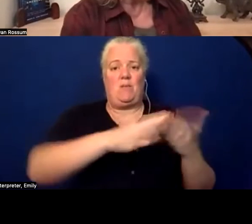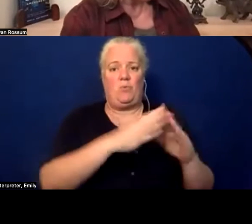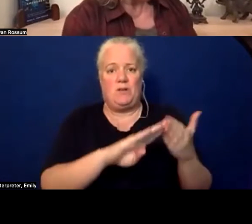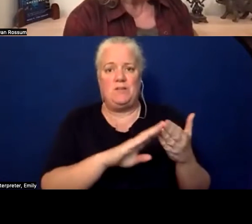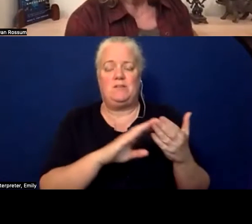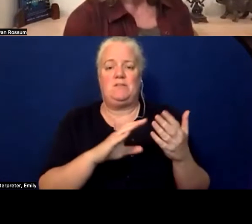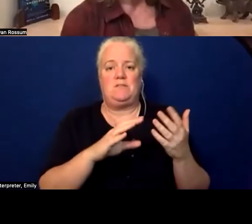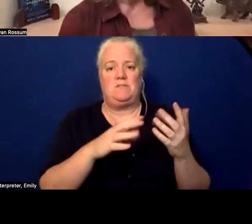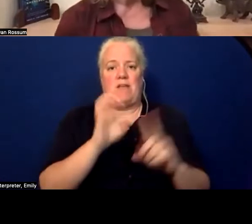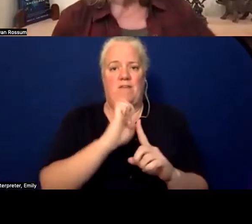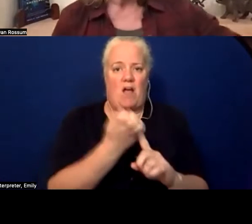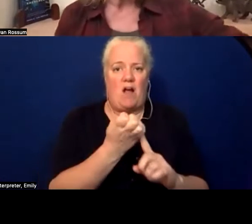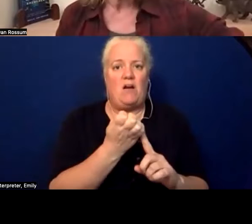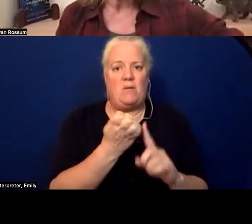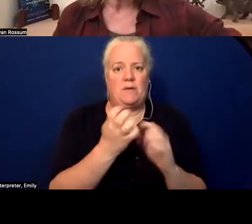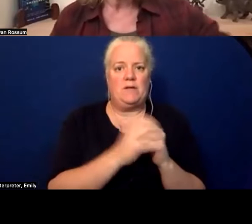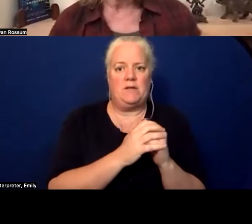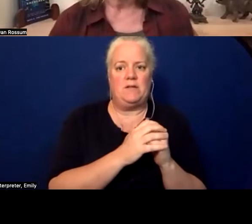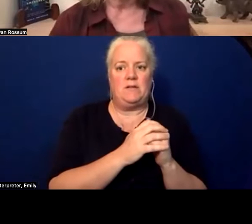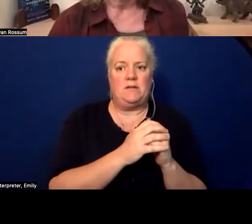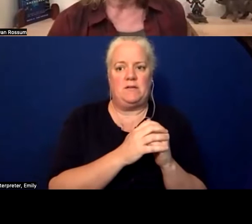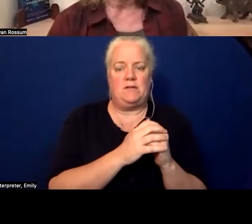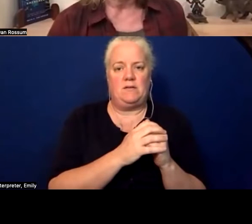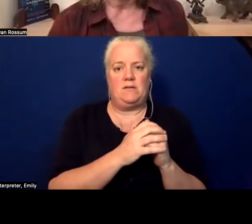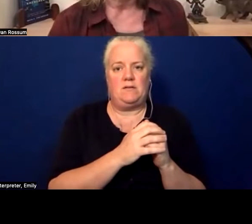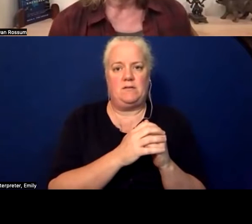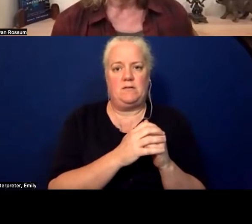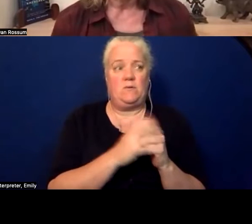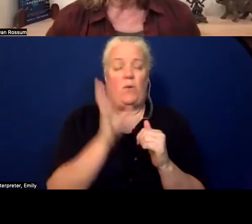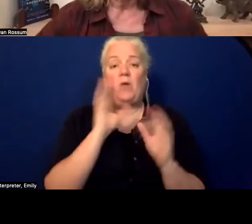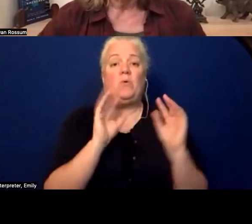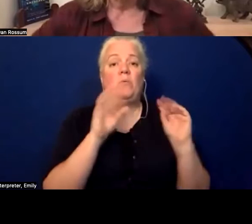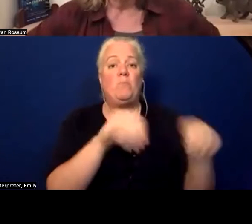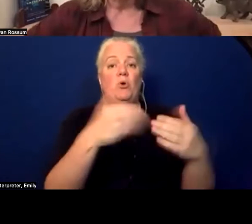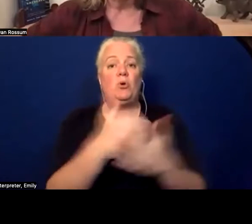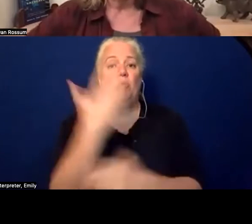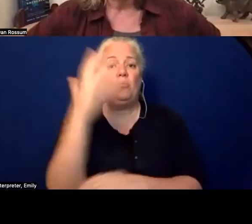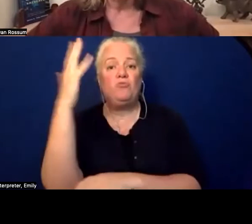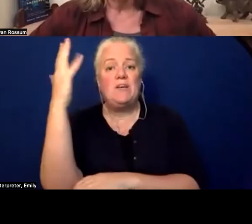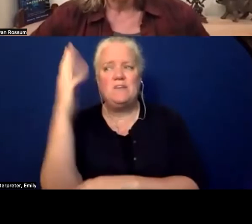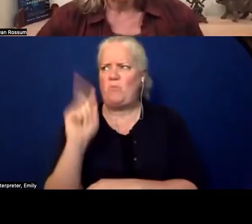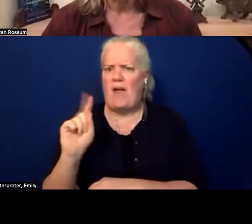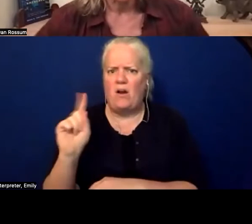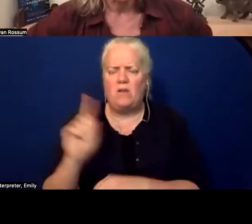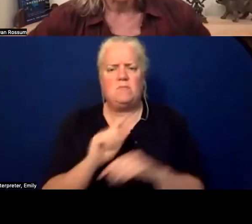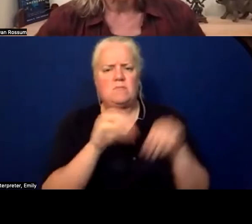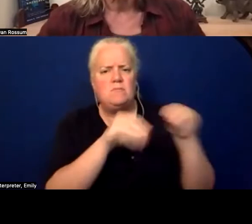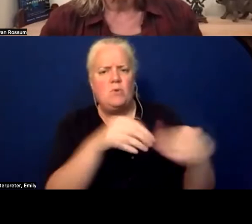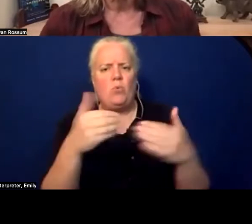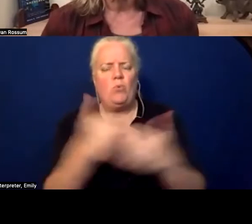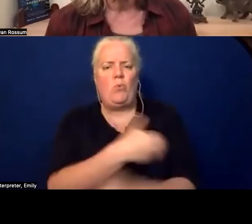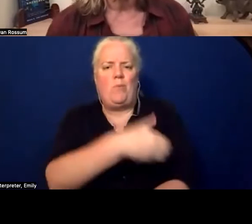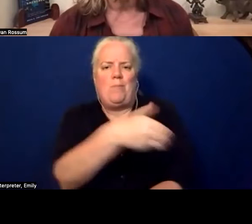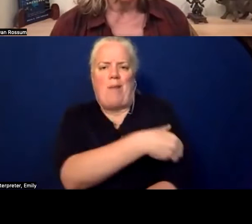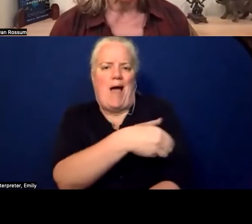environment are going to be allocated, where the trees going to be planted, where are the bike lanes going to be, where are the power plants going to be. Right, New York is in